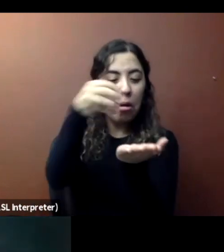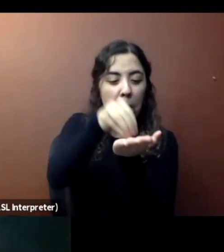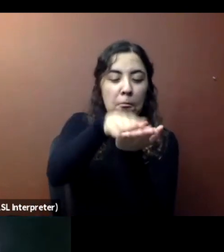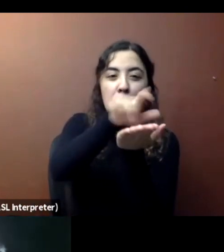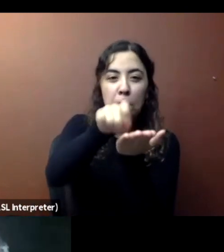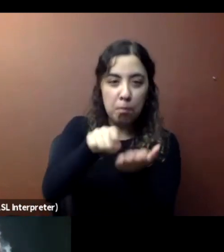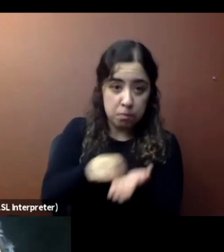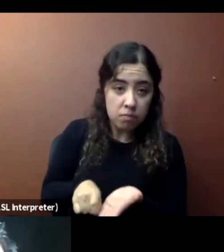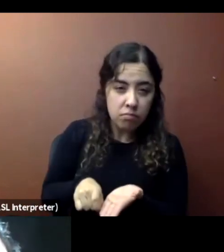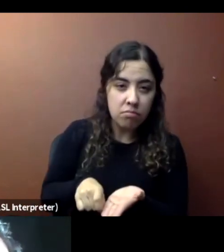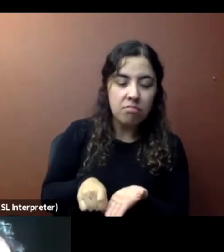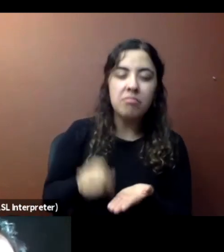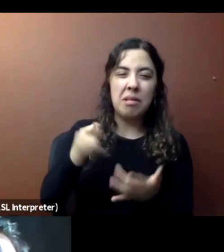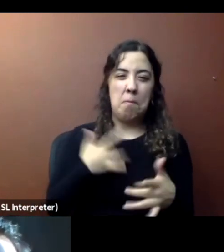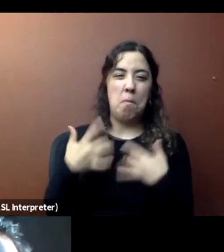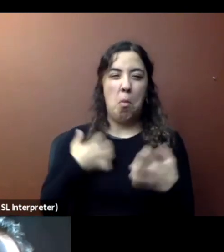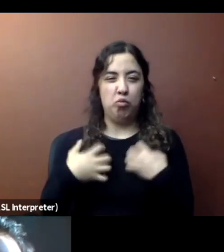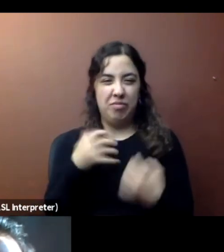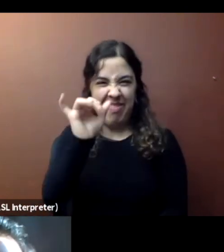So again, that is